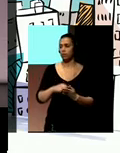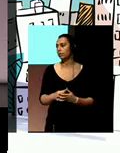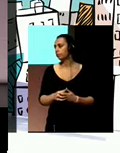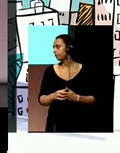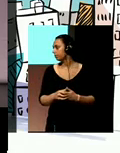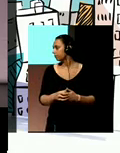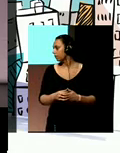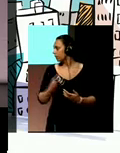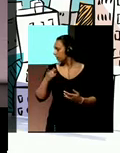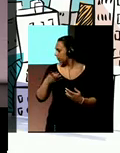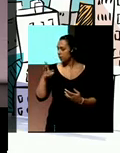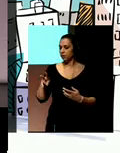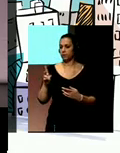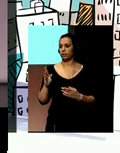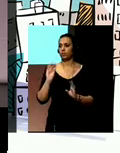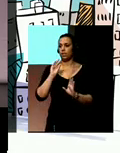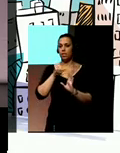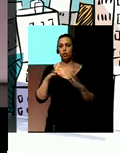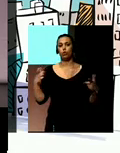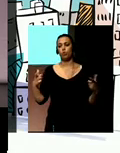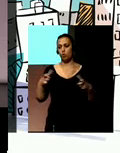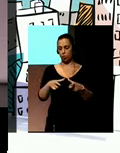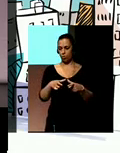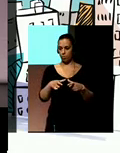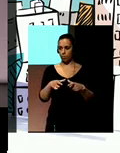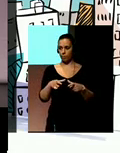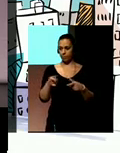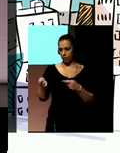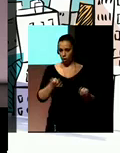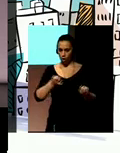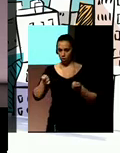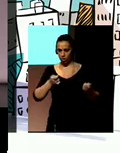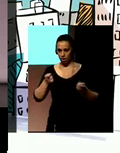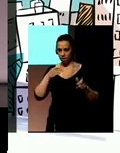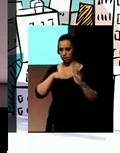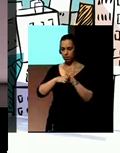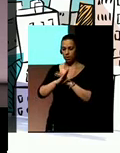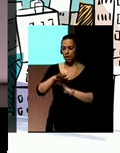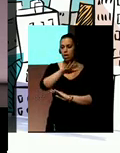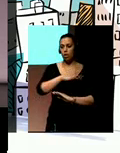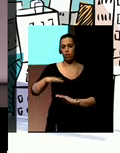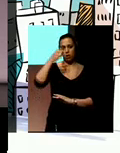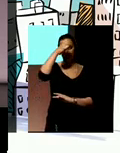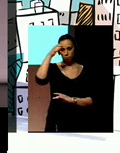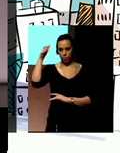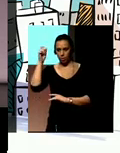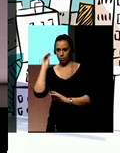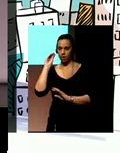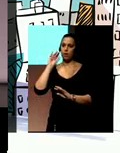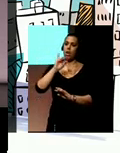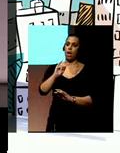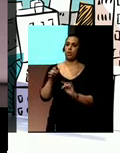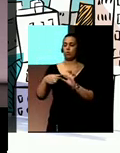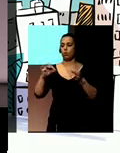of combined accessibility. She was member of the team in charge of coordinating